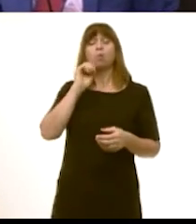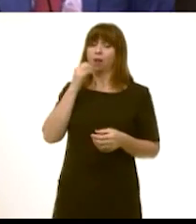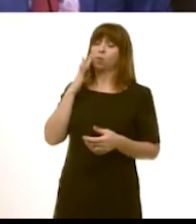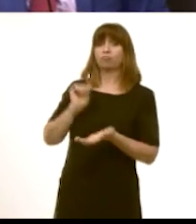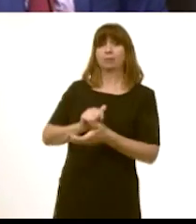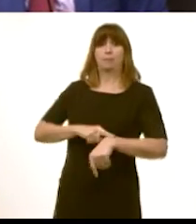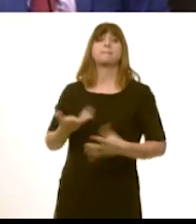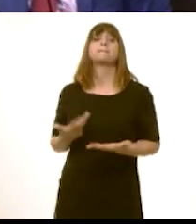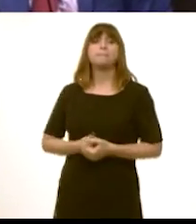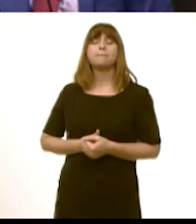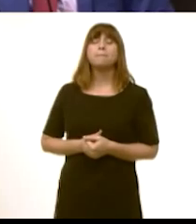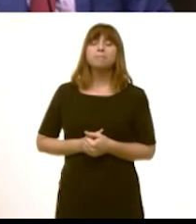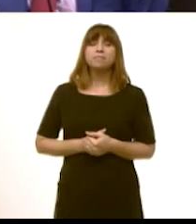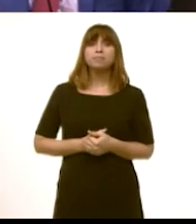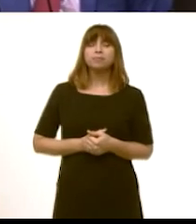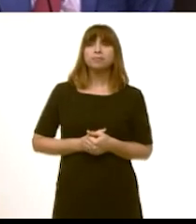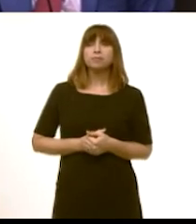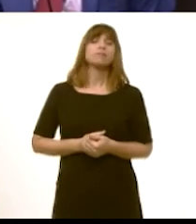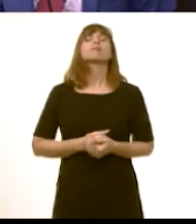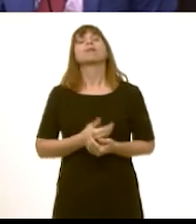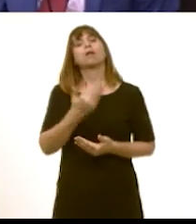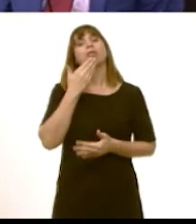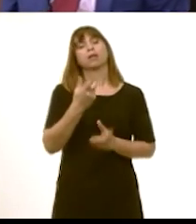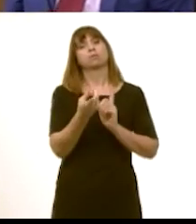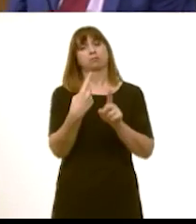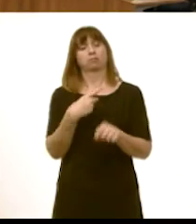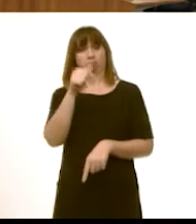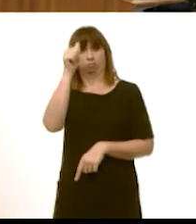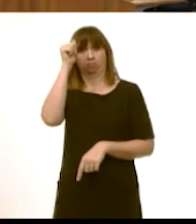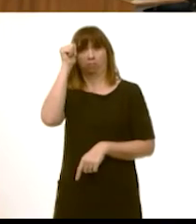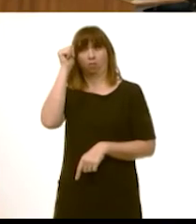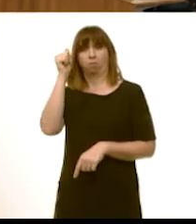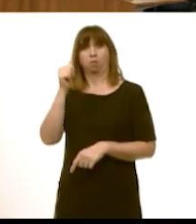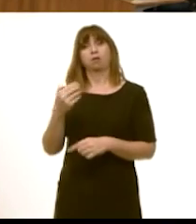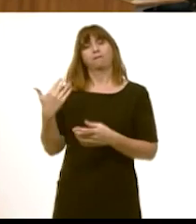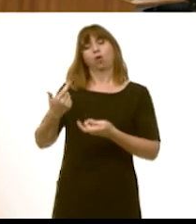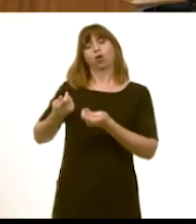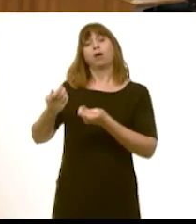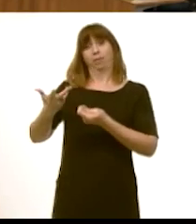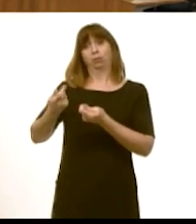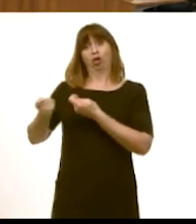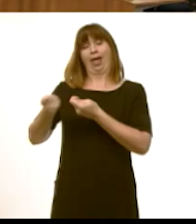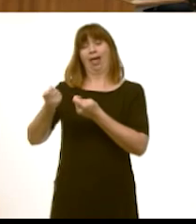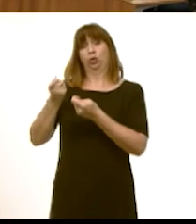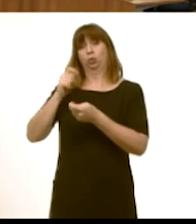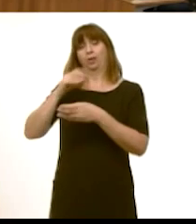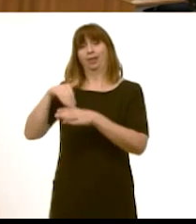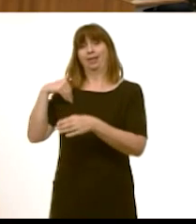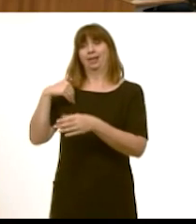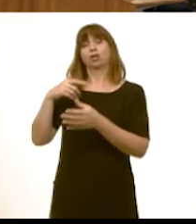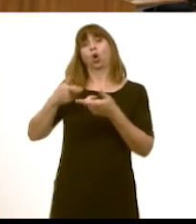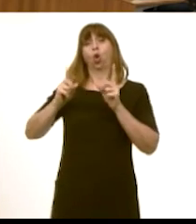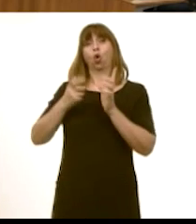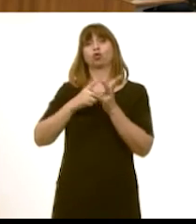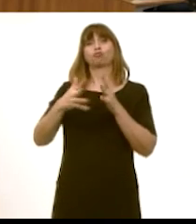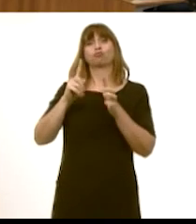right. First Minister, thank you for that answer. As you know, the outgoing chair of Cardiff Airport, Lord Rowe Beddoes, has said